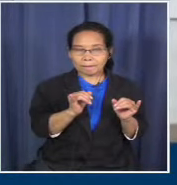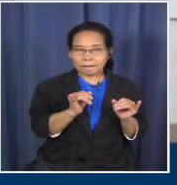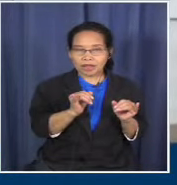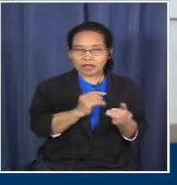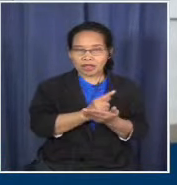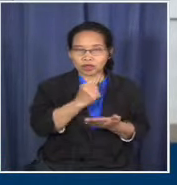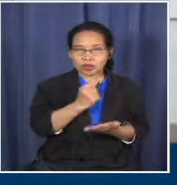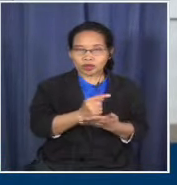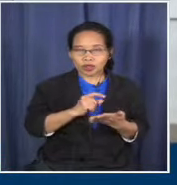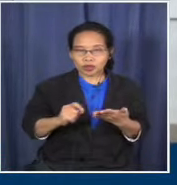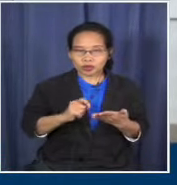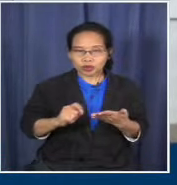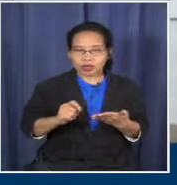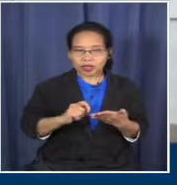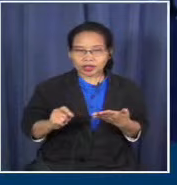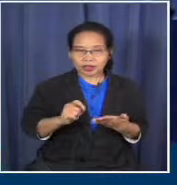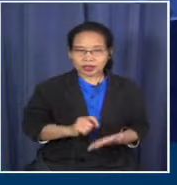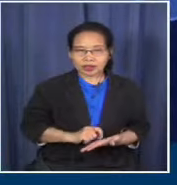other.